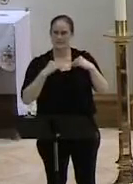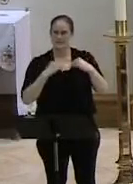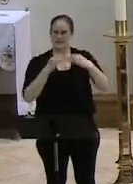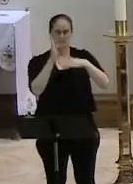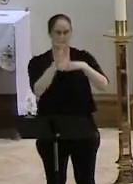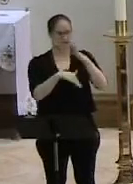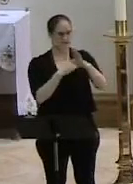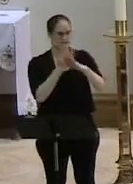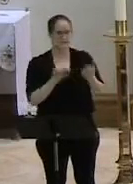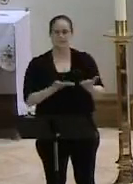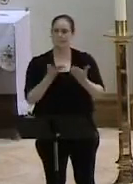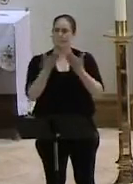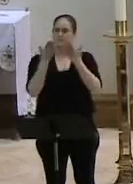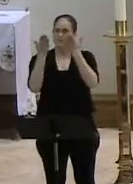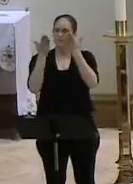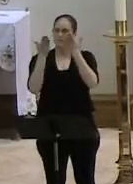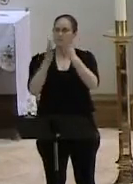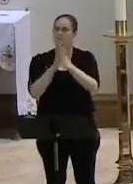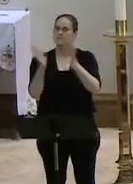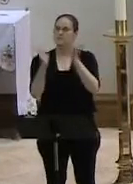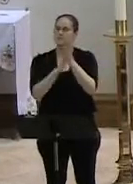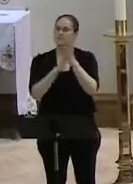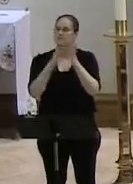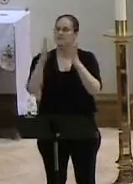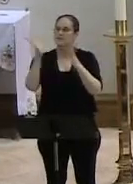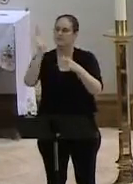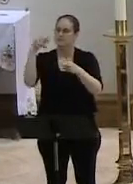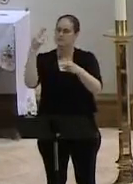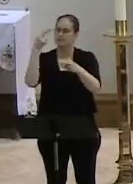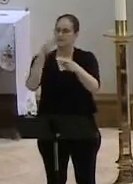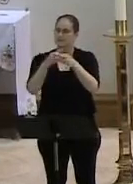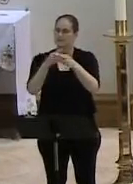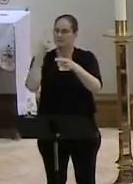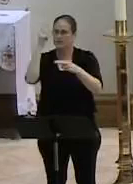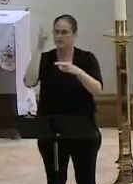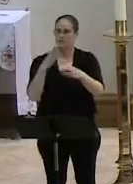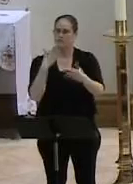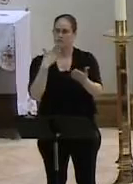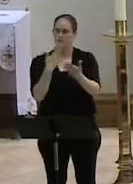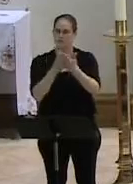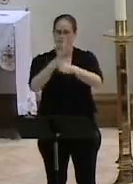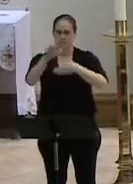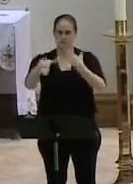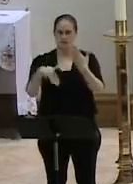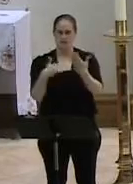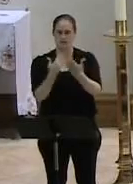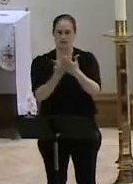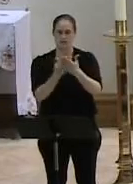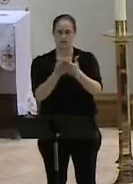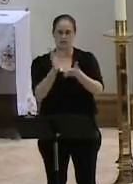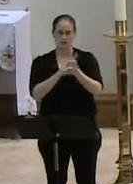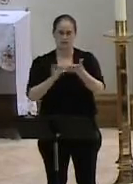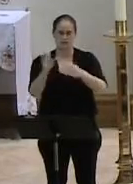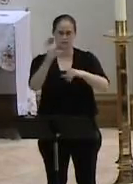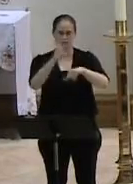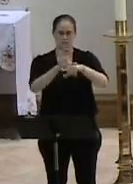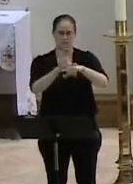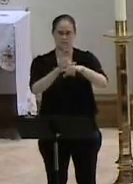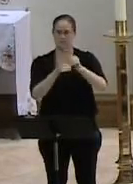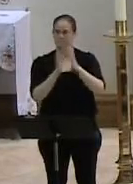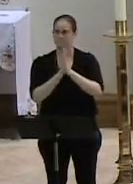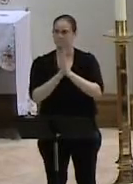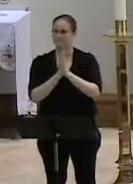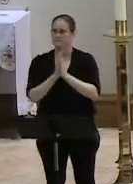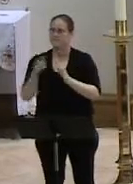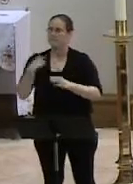sacrifice at your hands for the praise and the glory of his name, for our good and the good of all of his holy church.